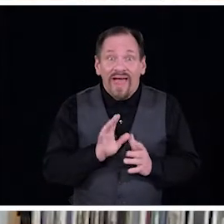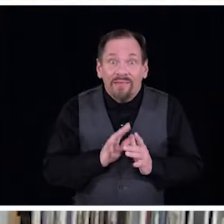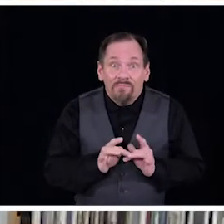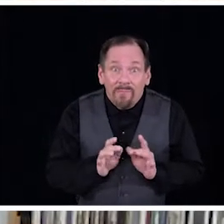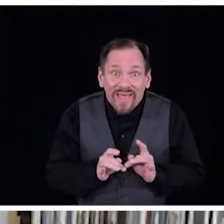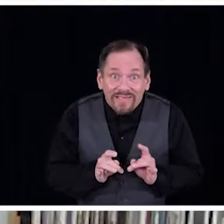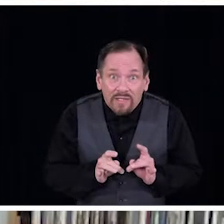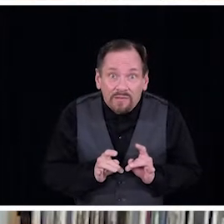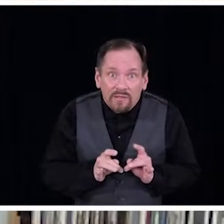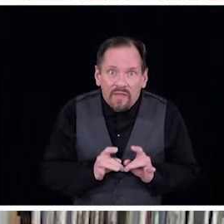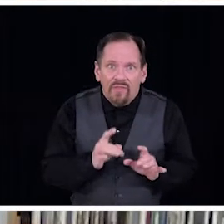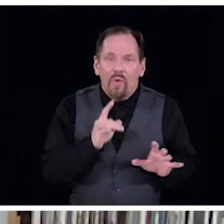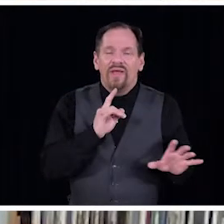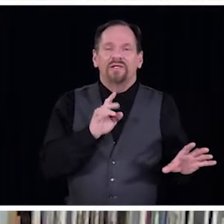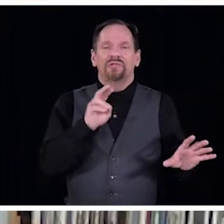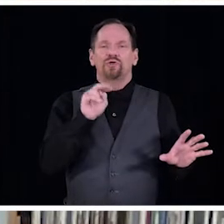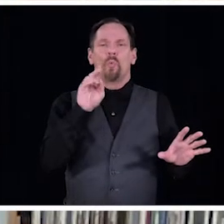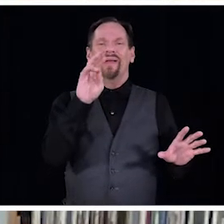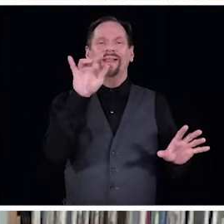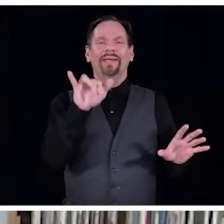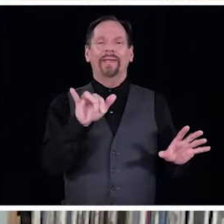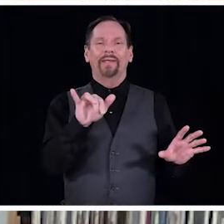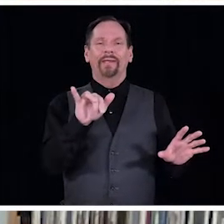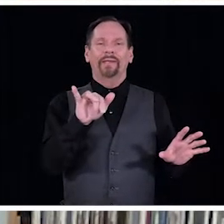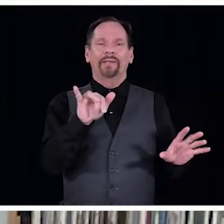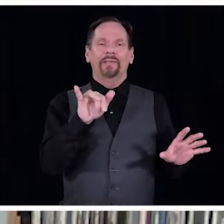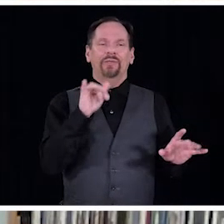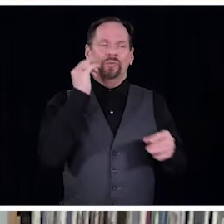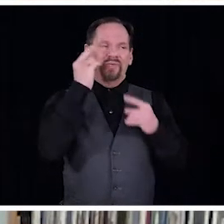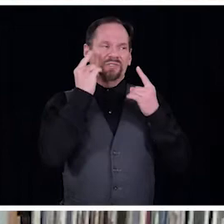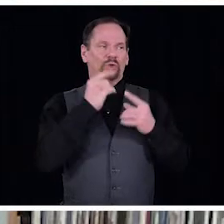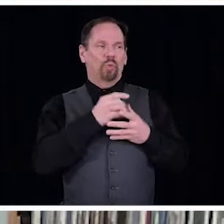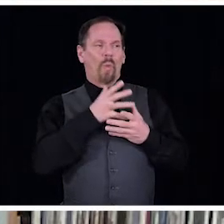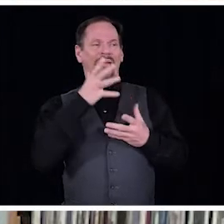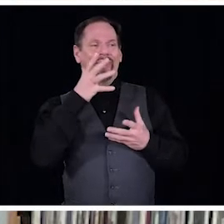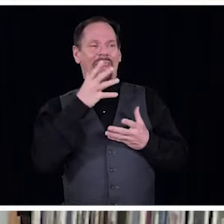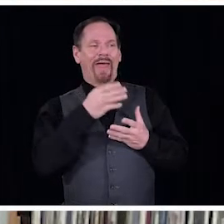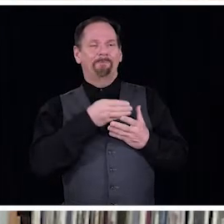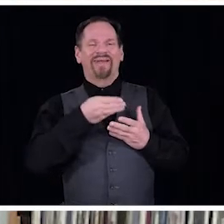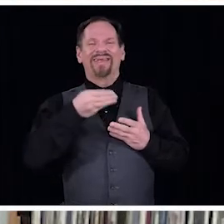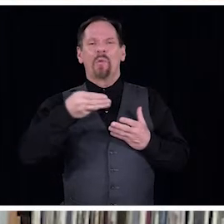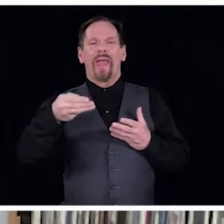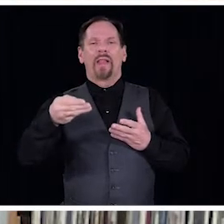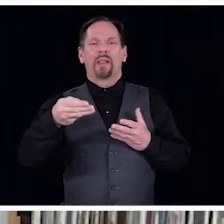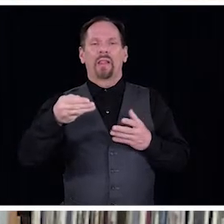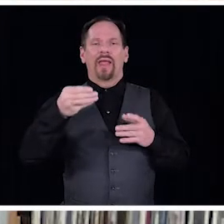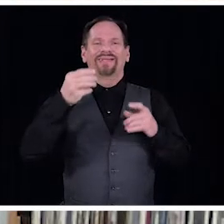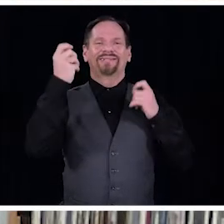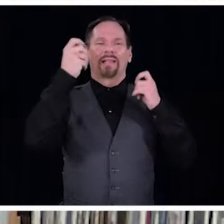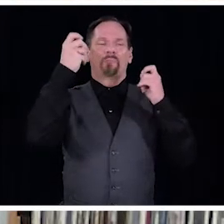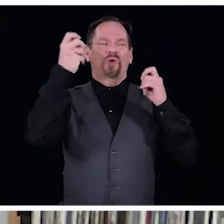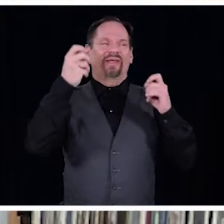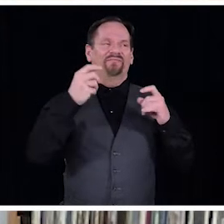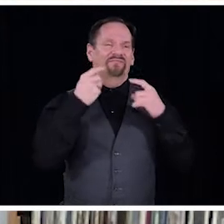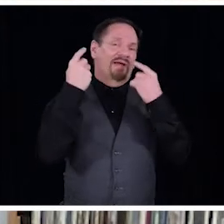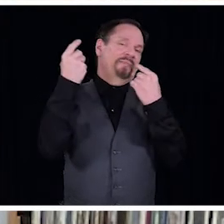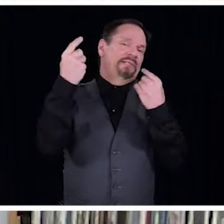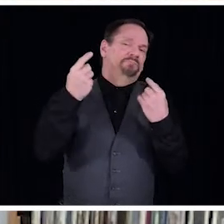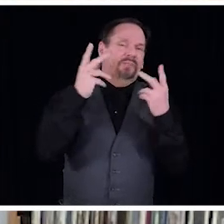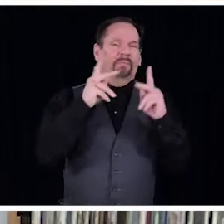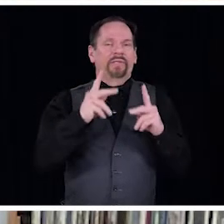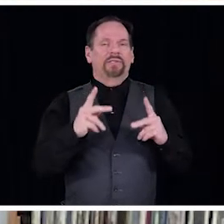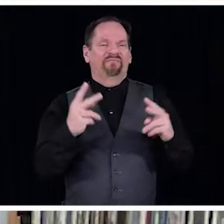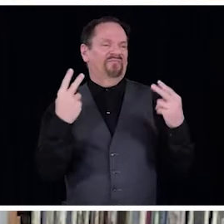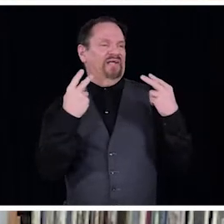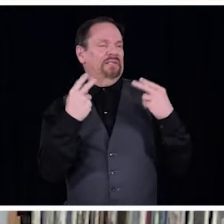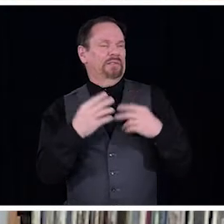certain nobility in resisting the cult of wealth and material goods and celebrity. We might even be thankful